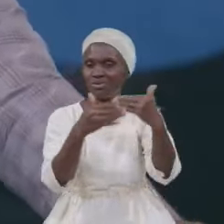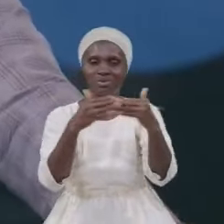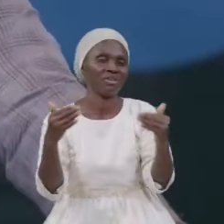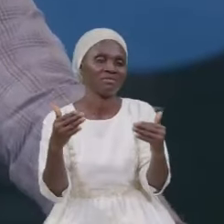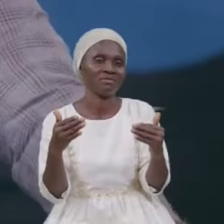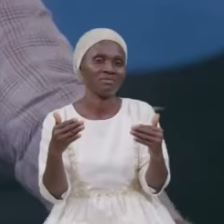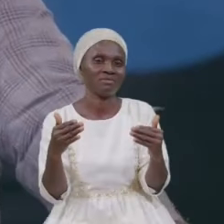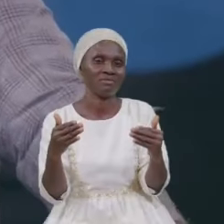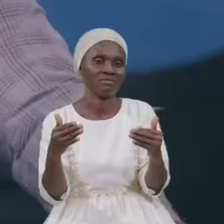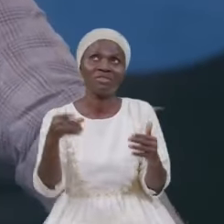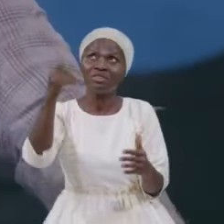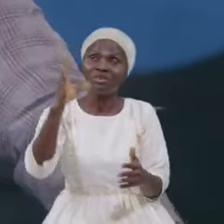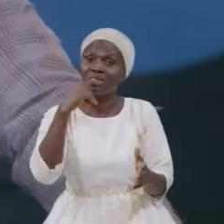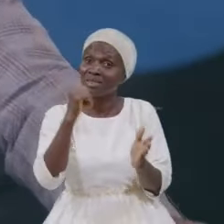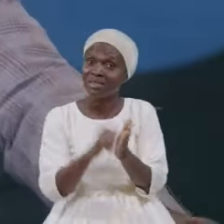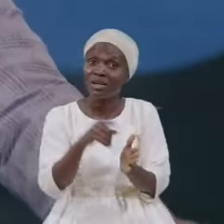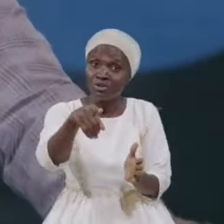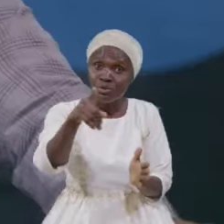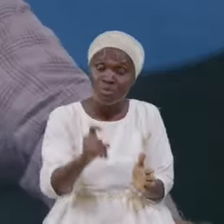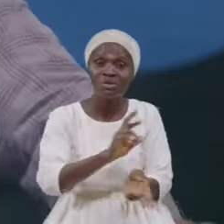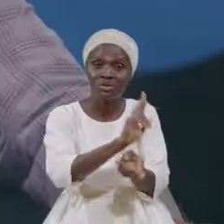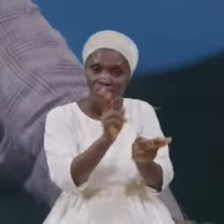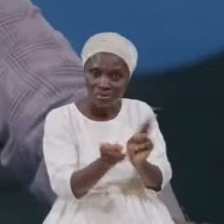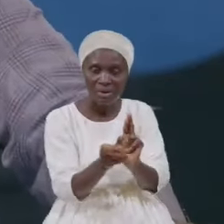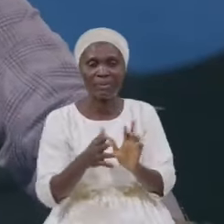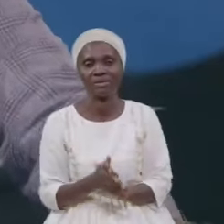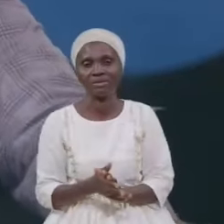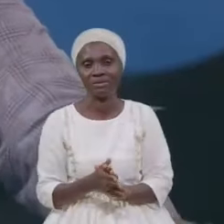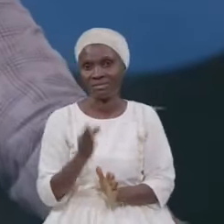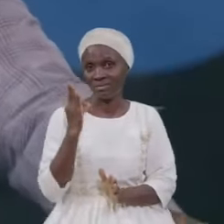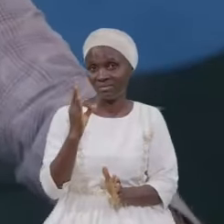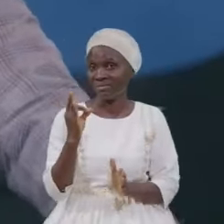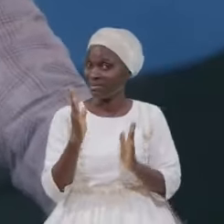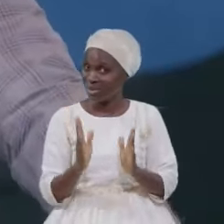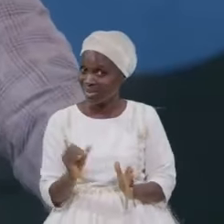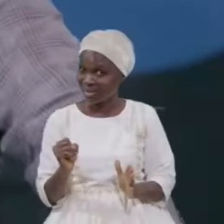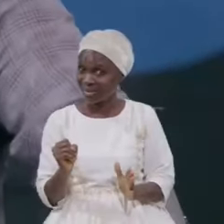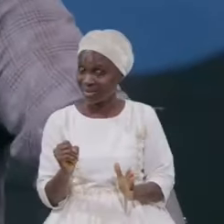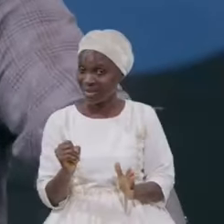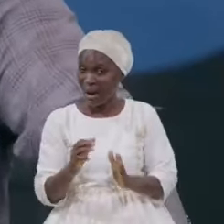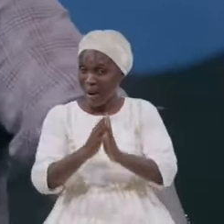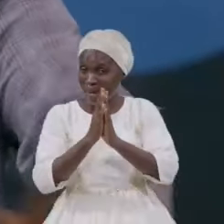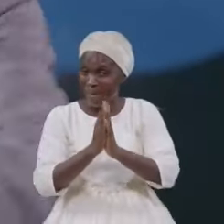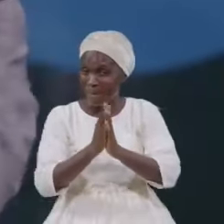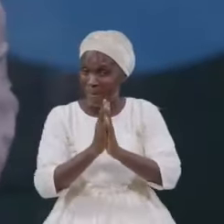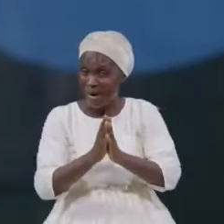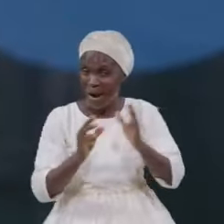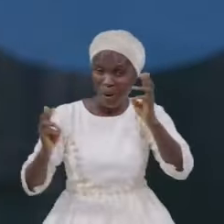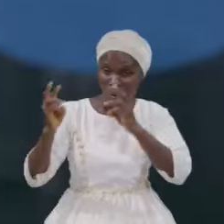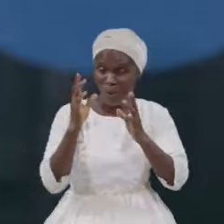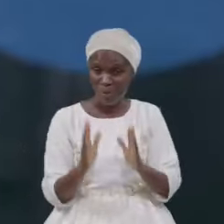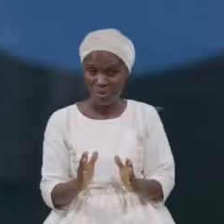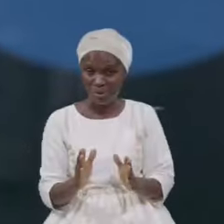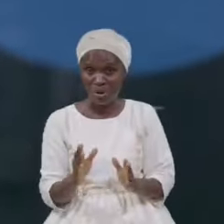Preachers, prayer warriors, people who are used to fasting, you fast and fast and fast. Have